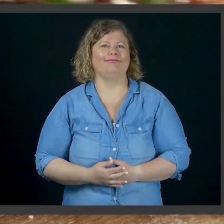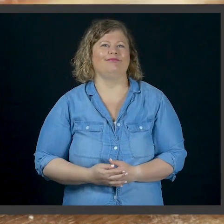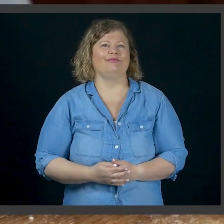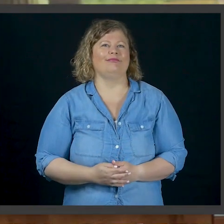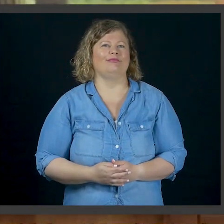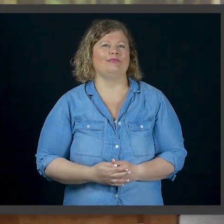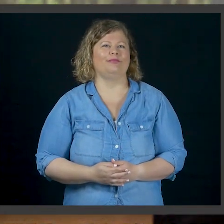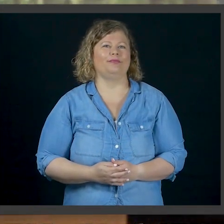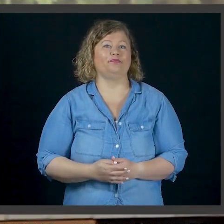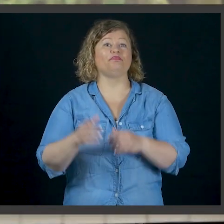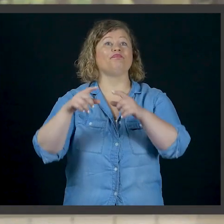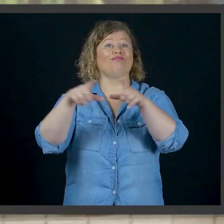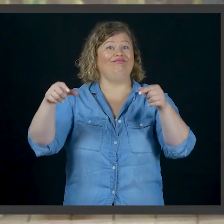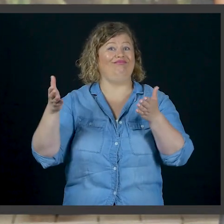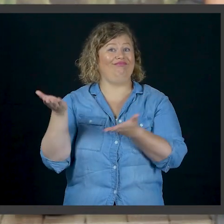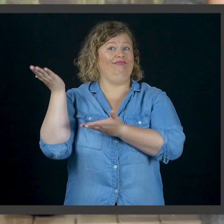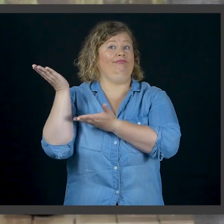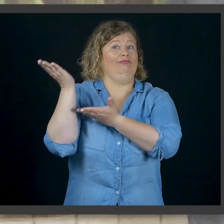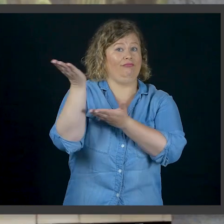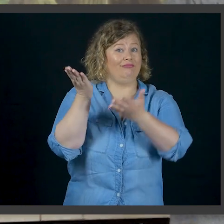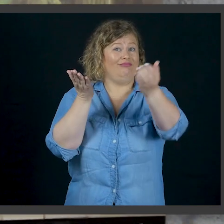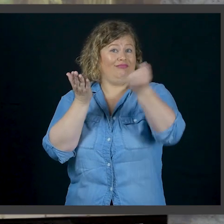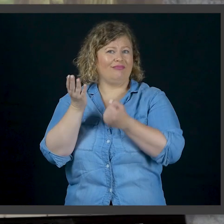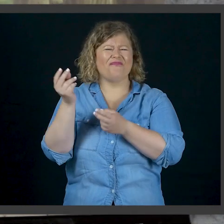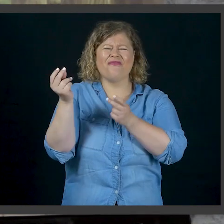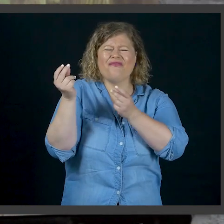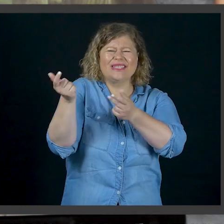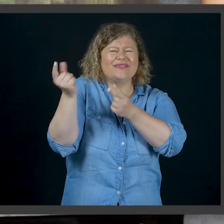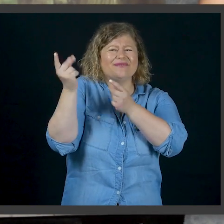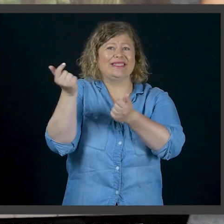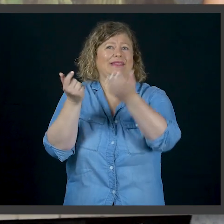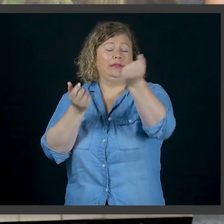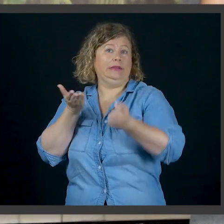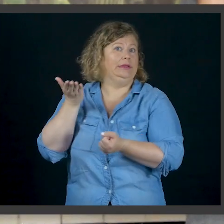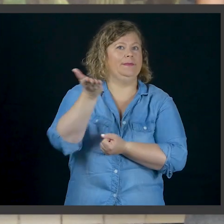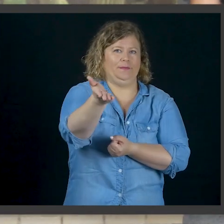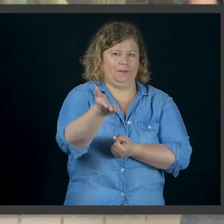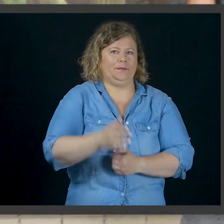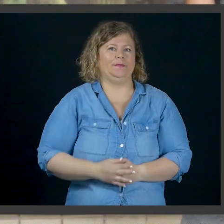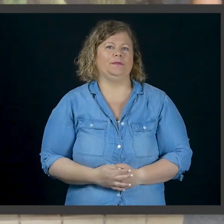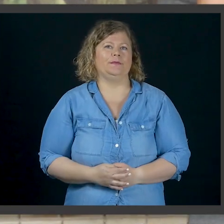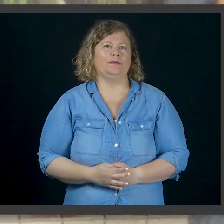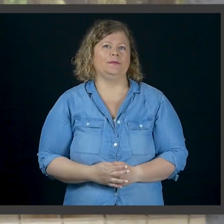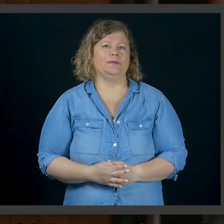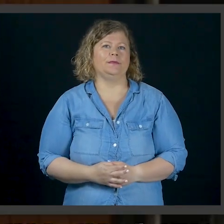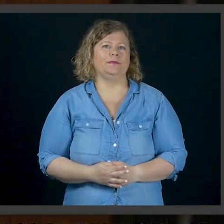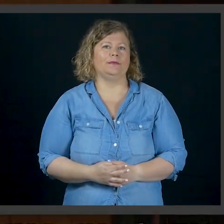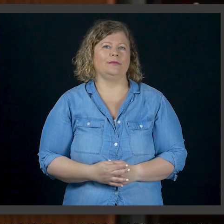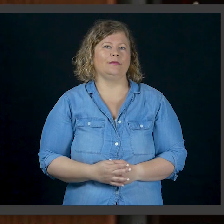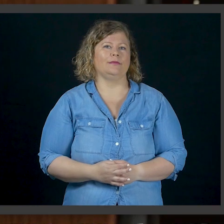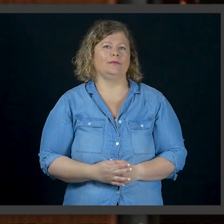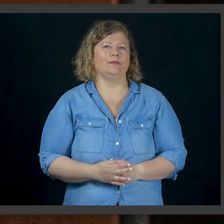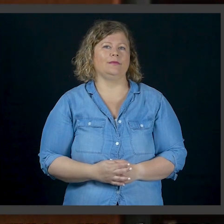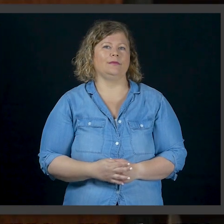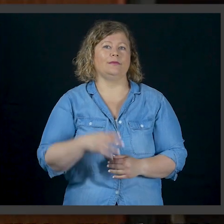pizza. Take your board with you, open the oven, and you have to be very, very fast. Transfer